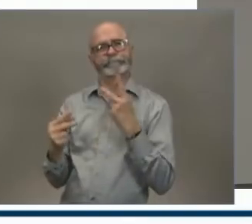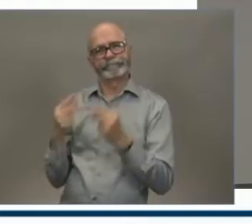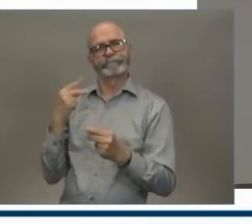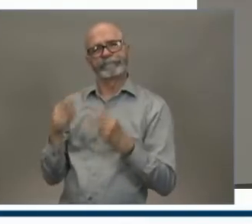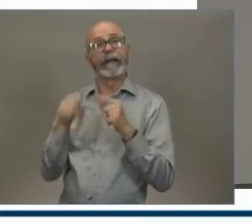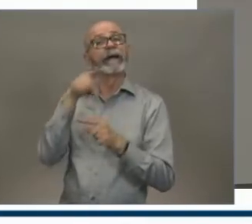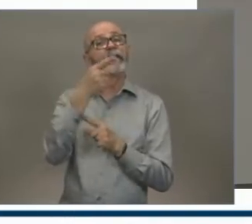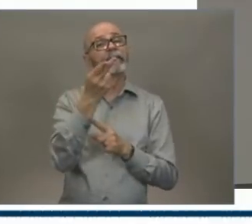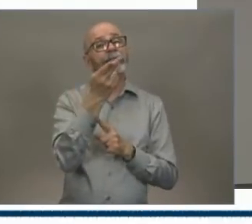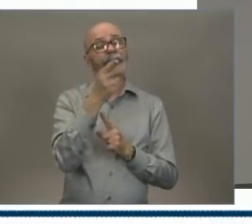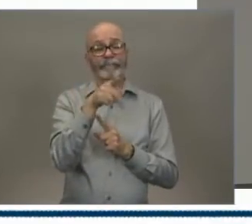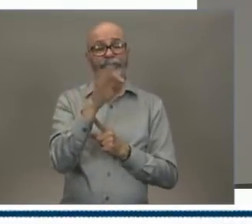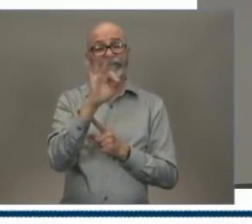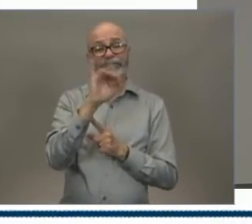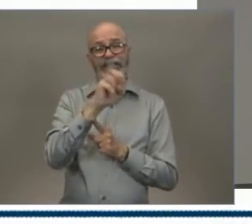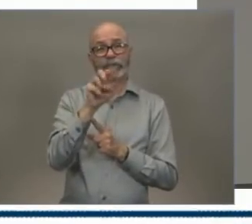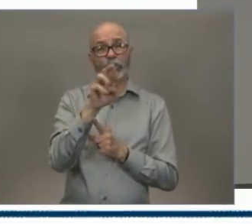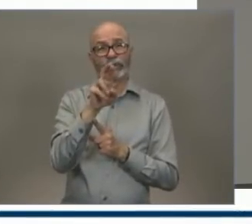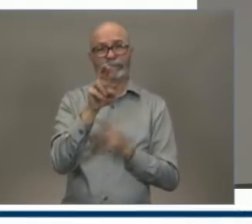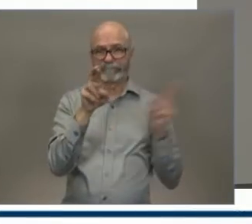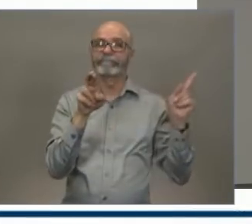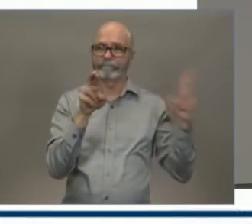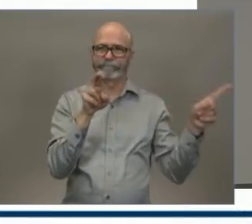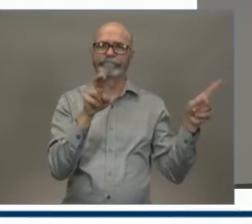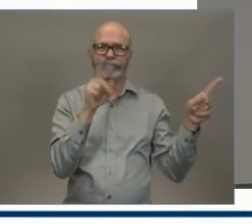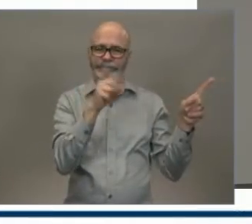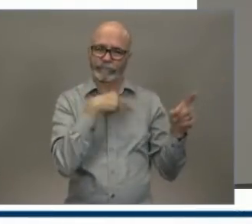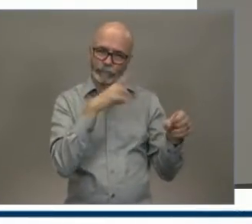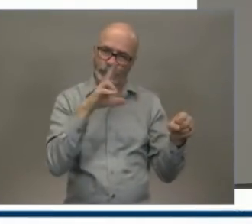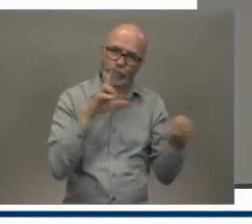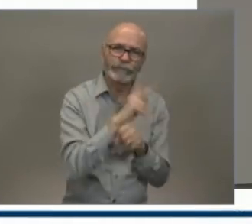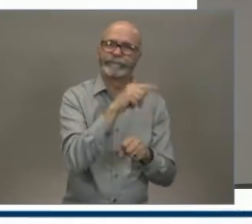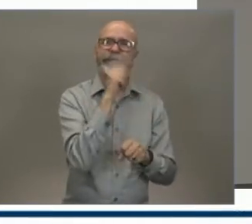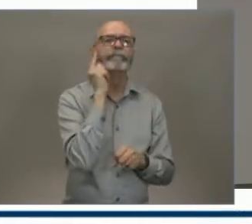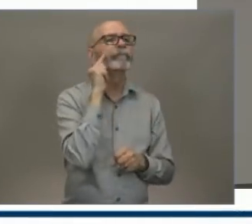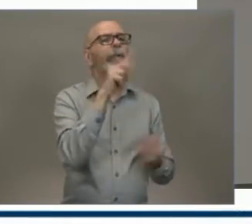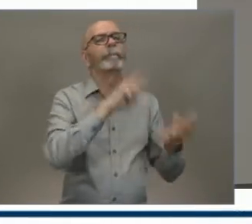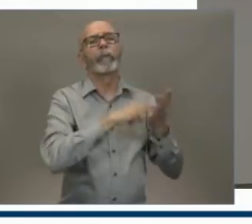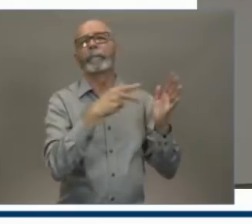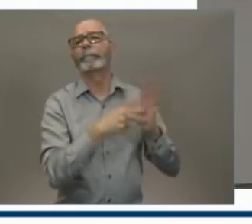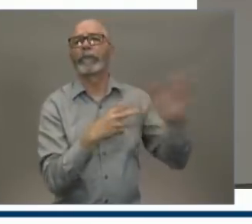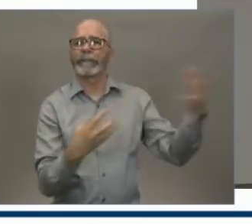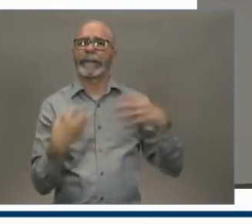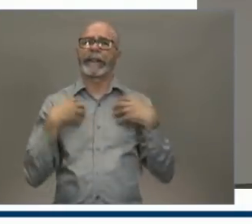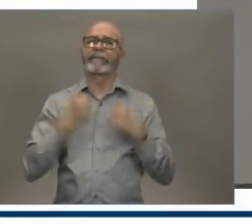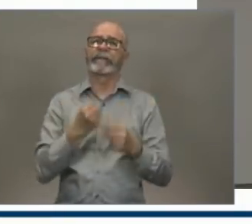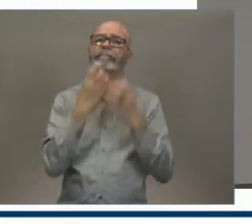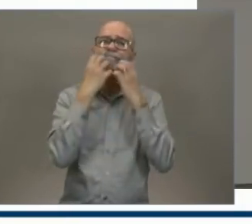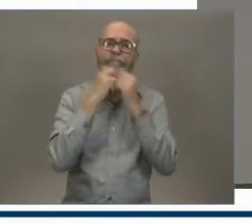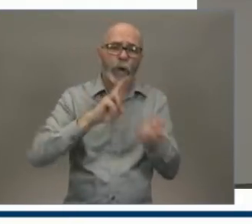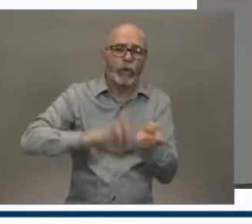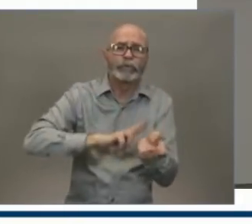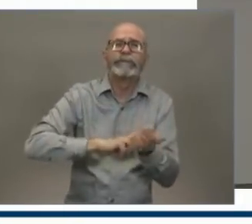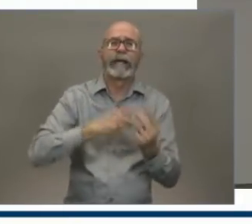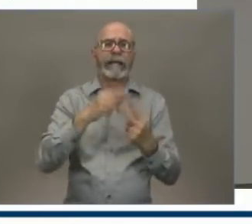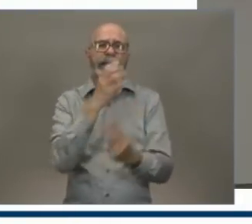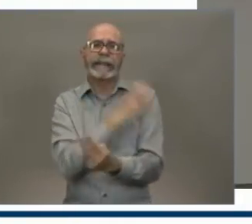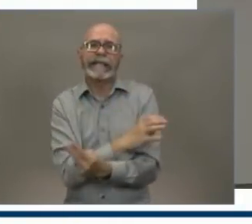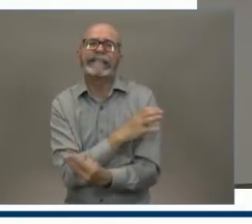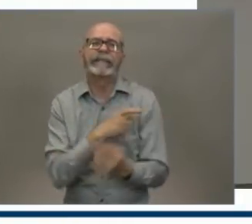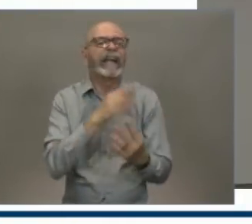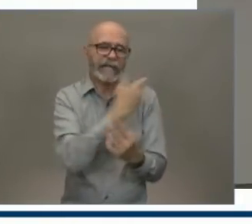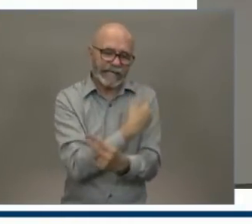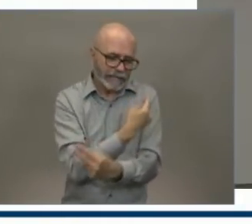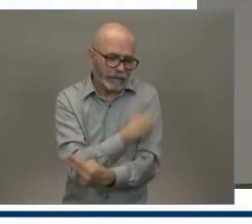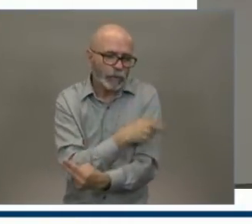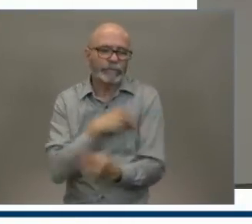vaccine is what we've been focusing on in our healthcare worker clinics. But as I talked about last on Tuesday, we're